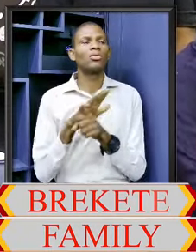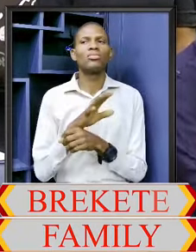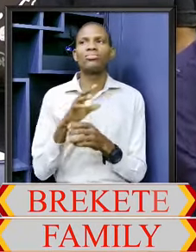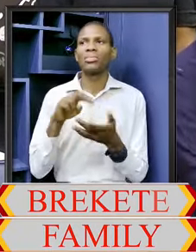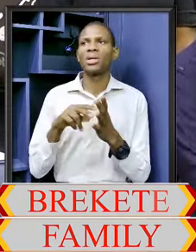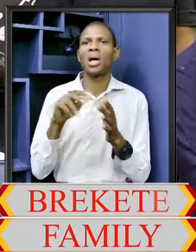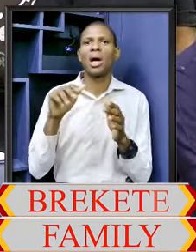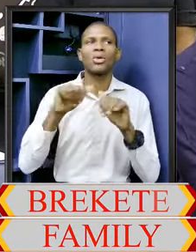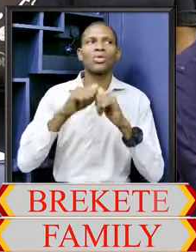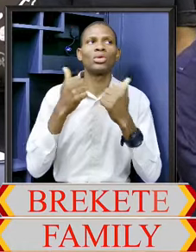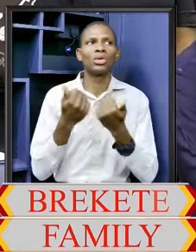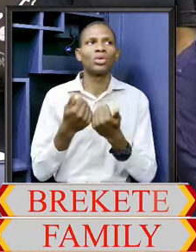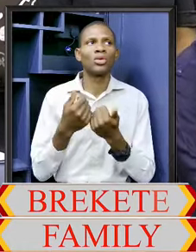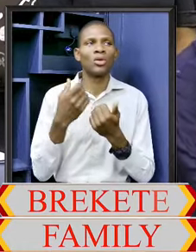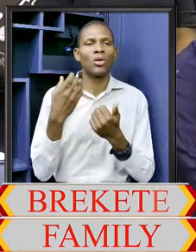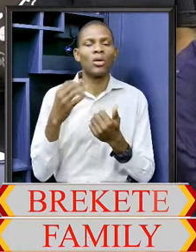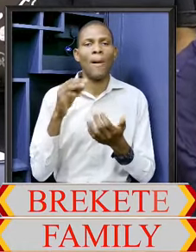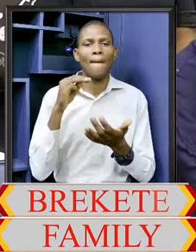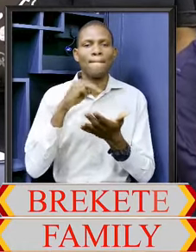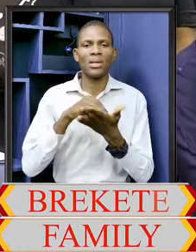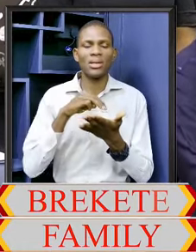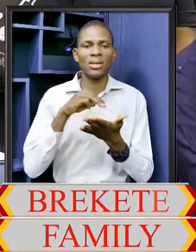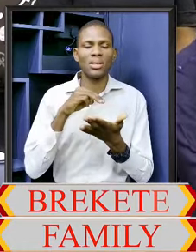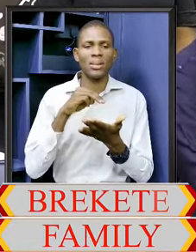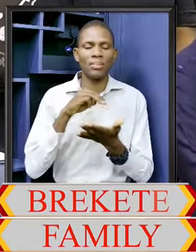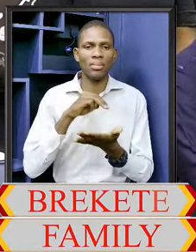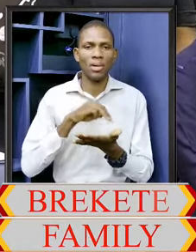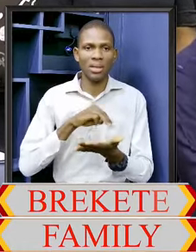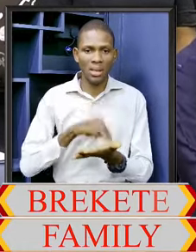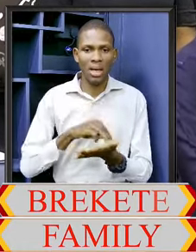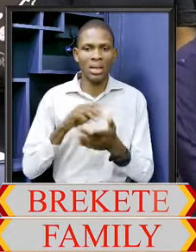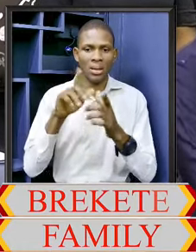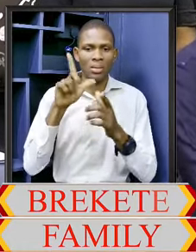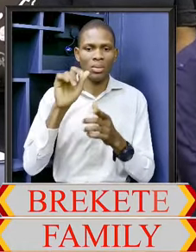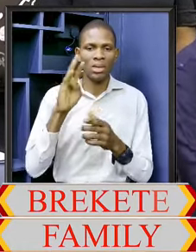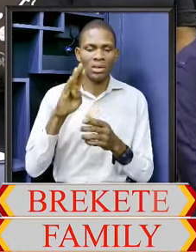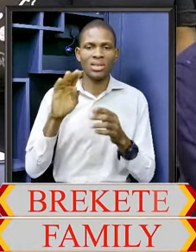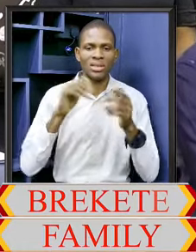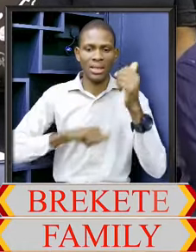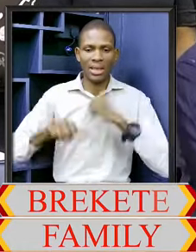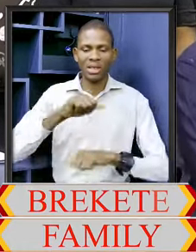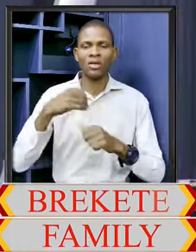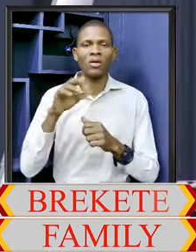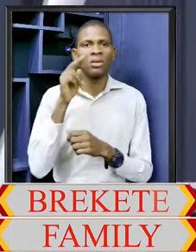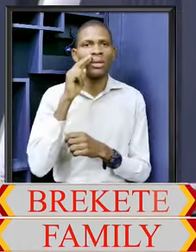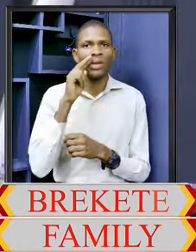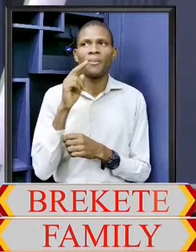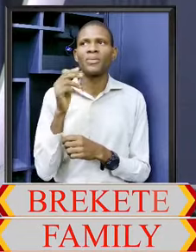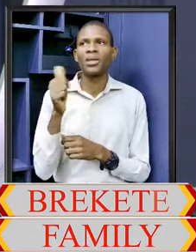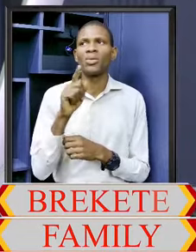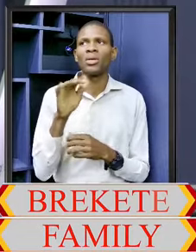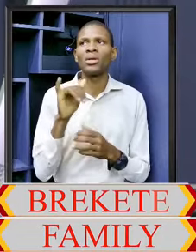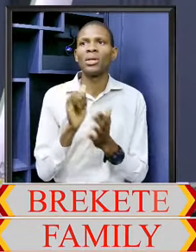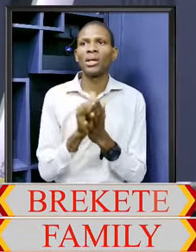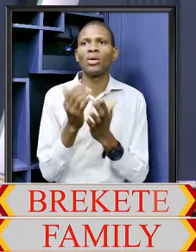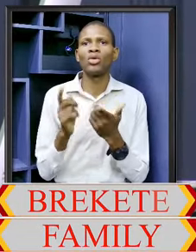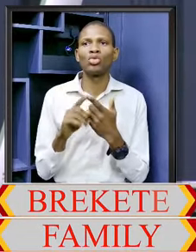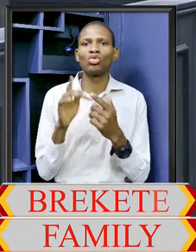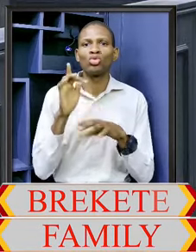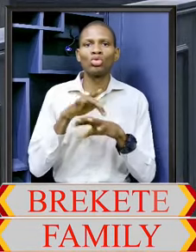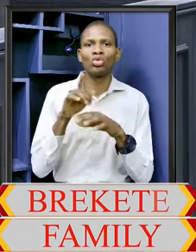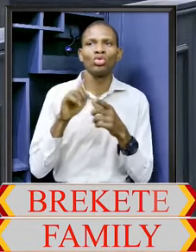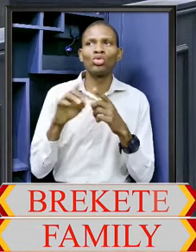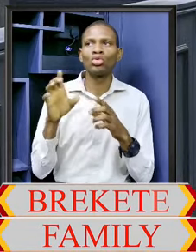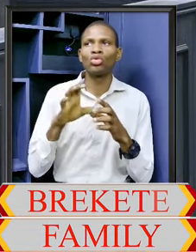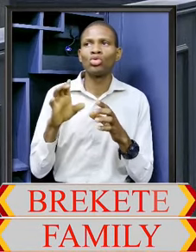form? Association of Medical Laboratory Scientists of Nigeria. Okay. Anybody we want touch you to do